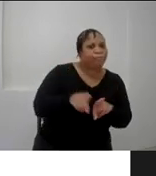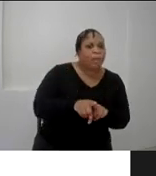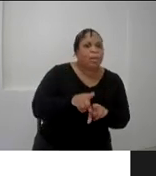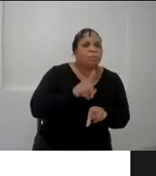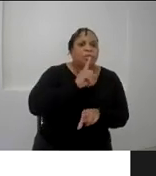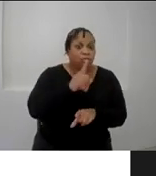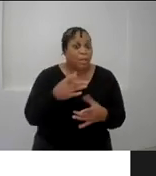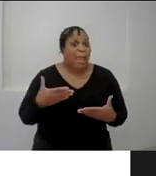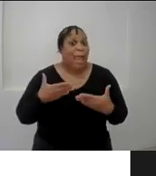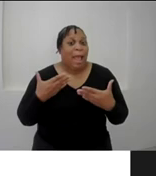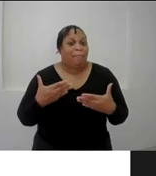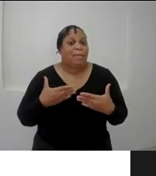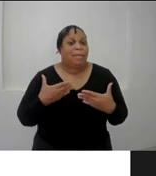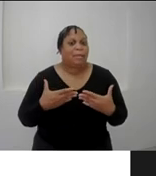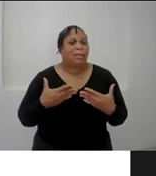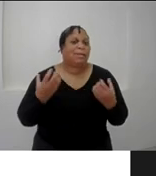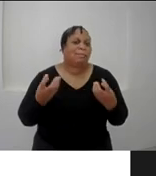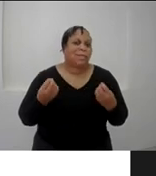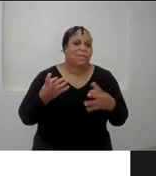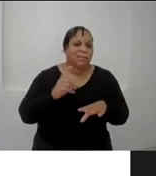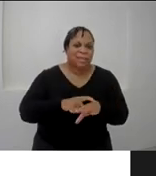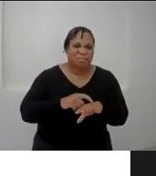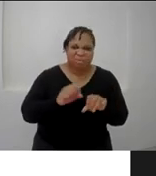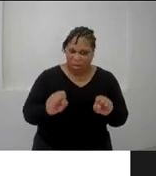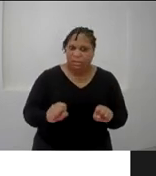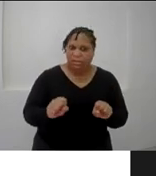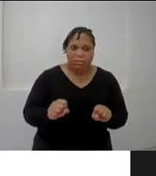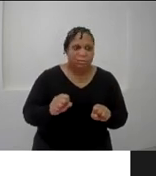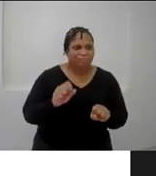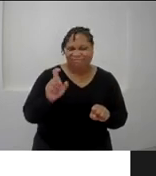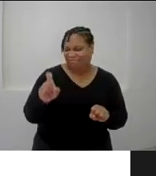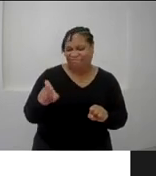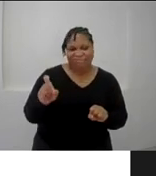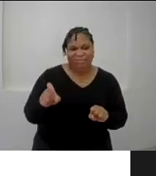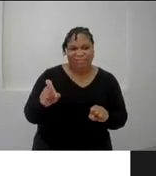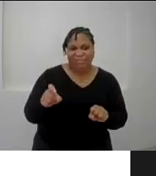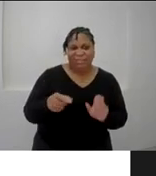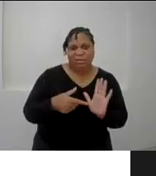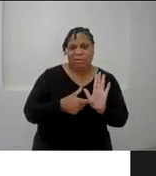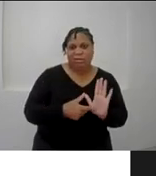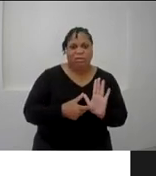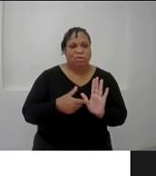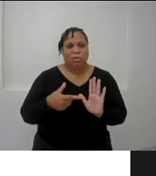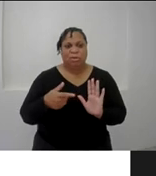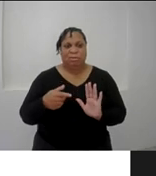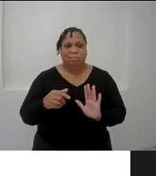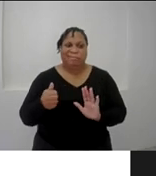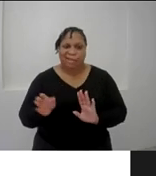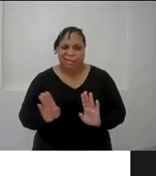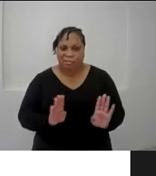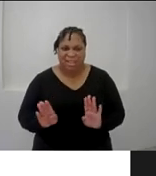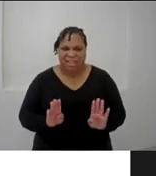happy as much of the time as possible, so that they don't need to be showing through their behaviour that there is something